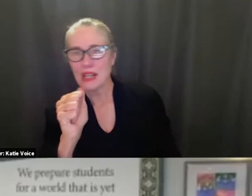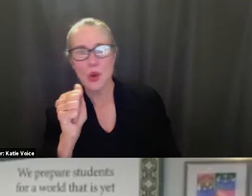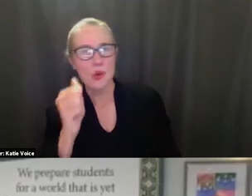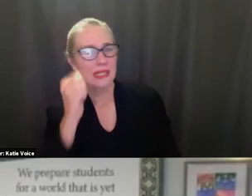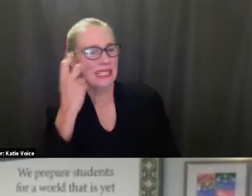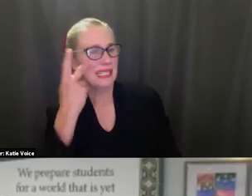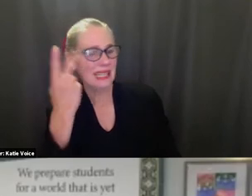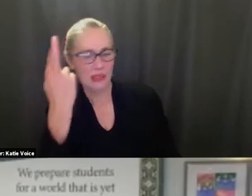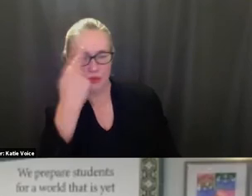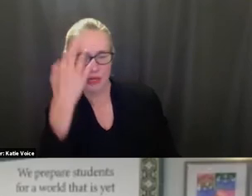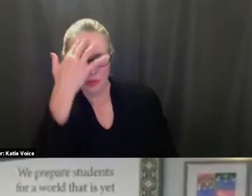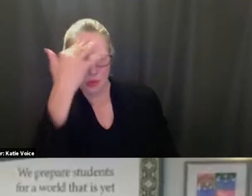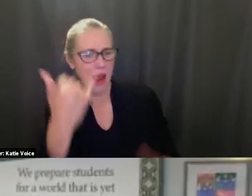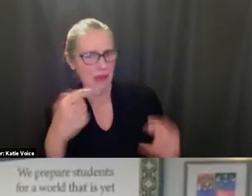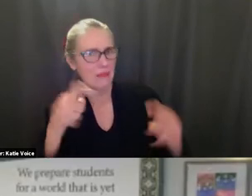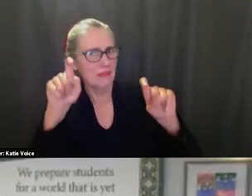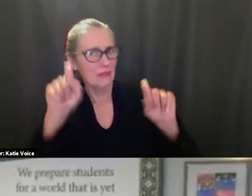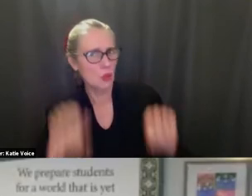item